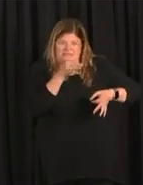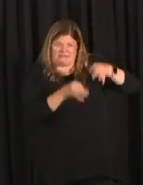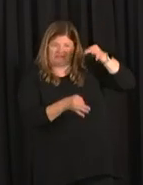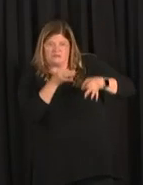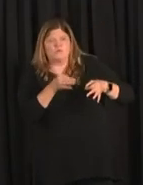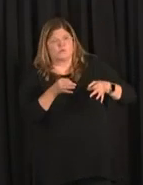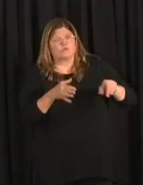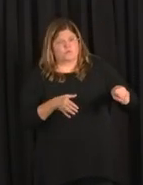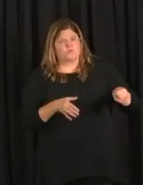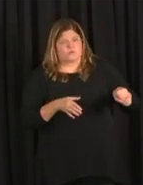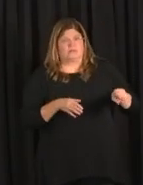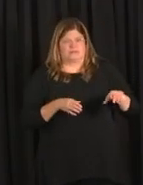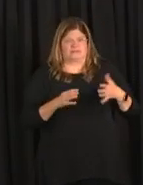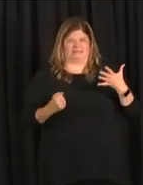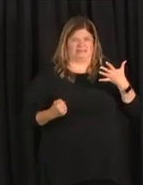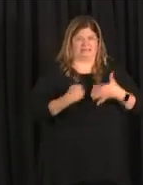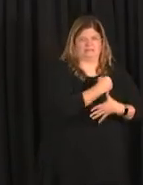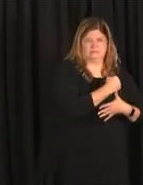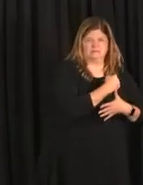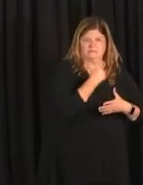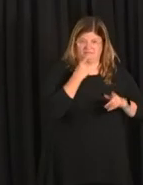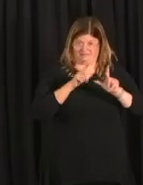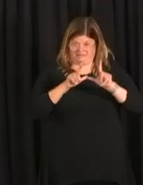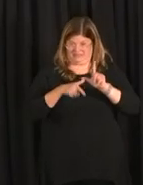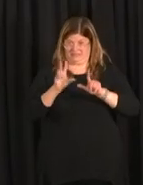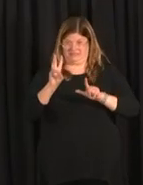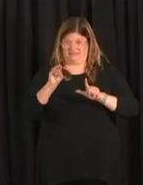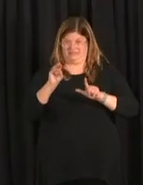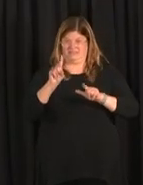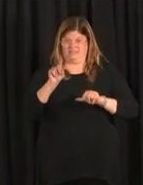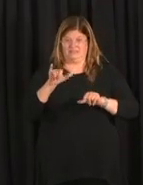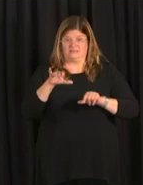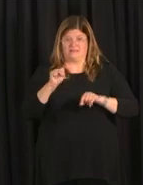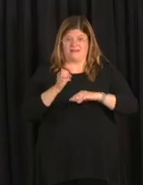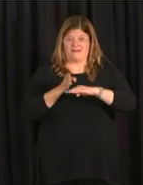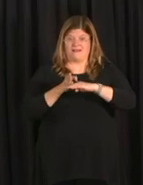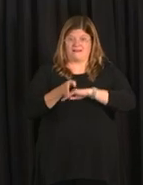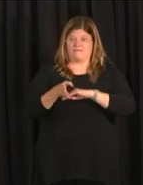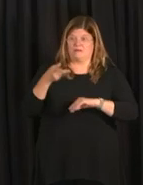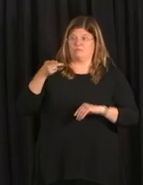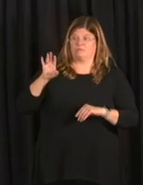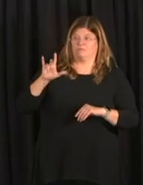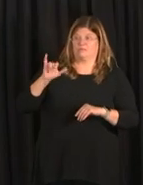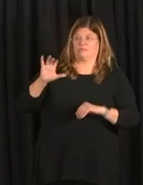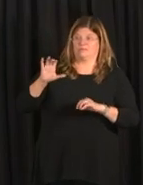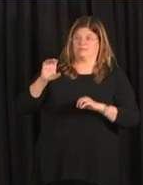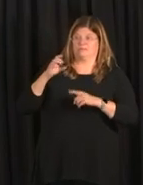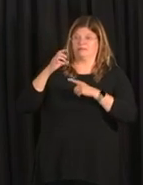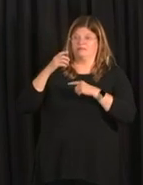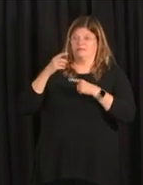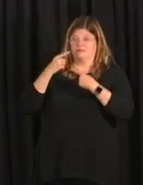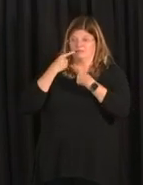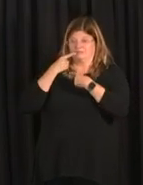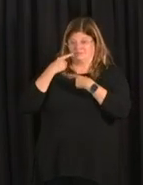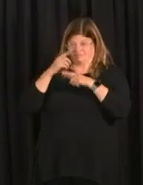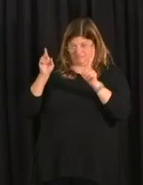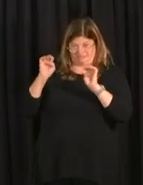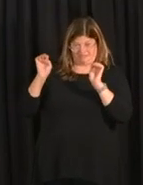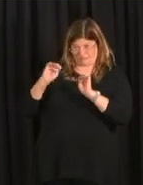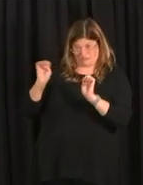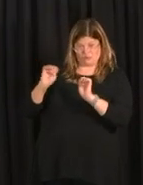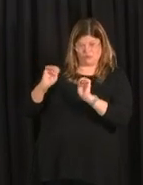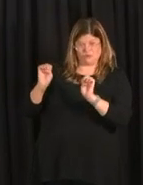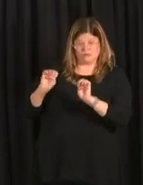If I remember correctly, that's supposed to end 60 days after the public health emergency. What we're hearing, but this